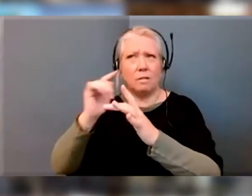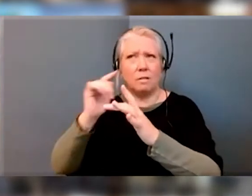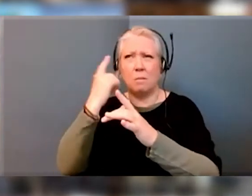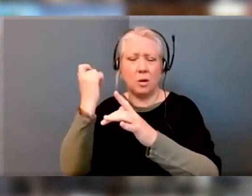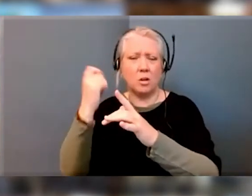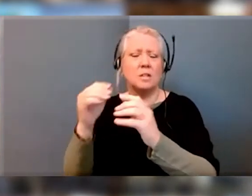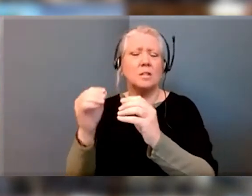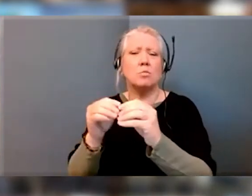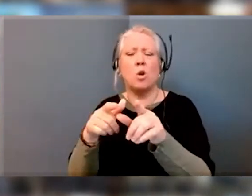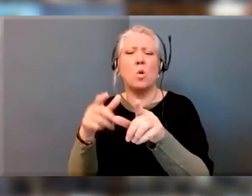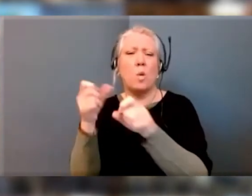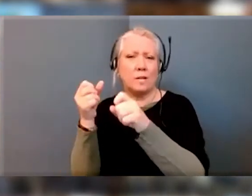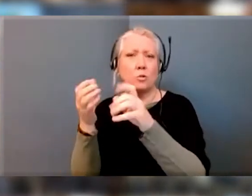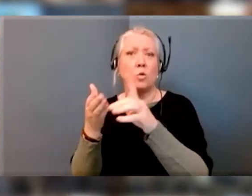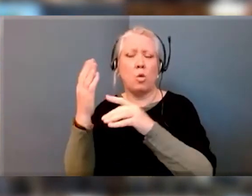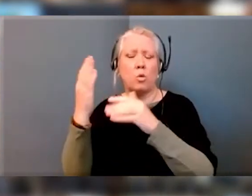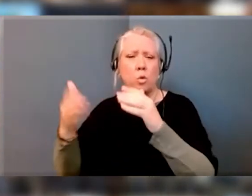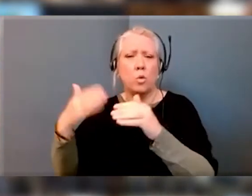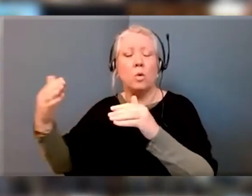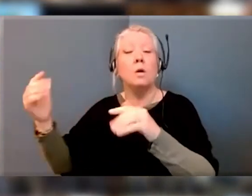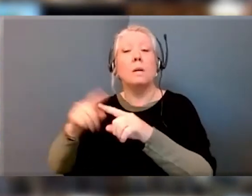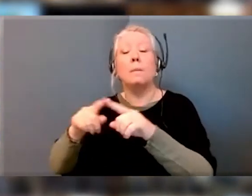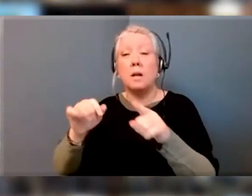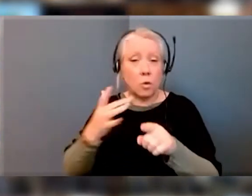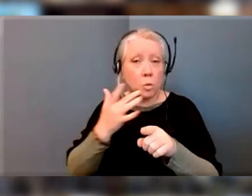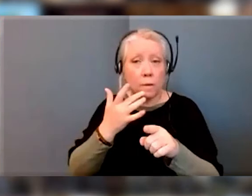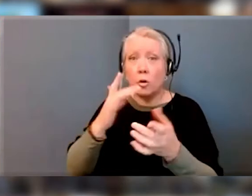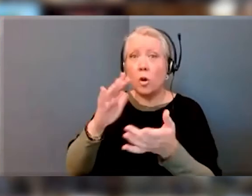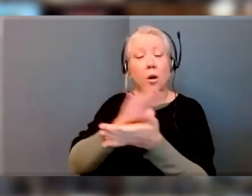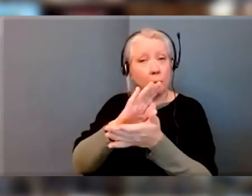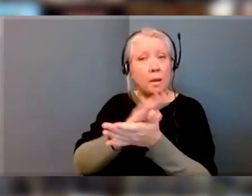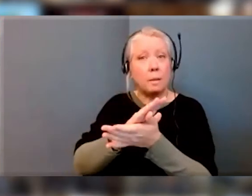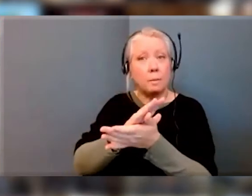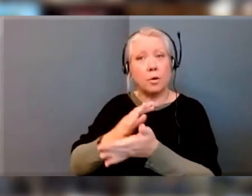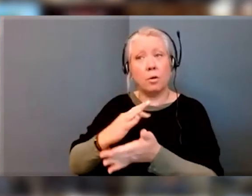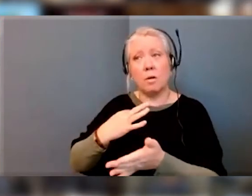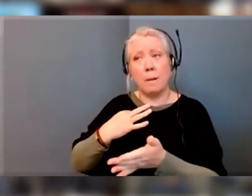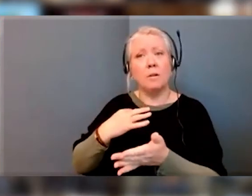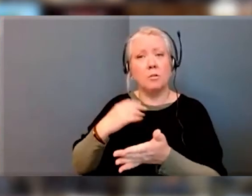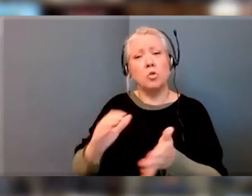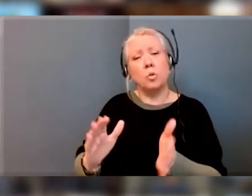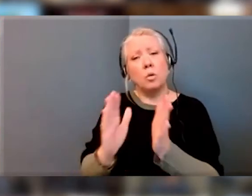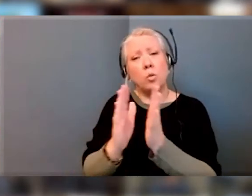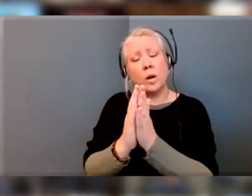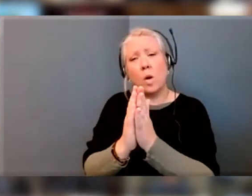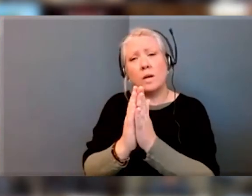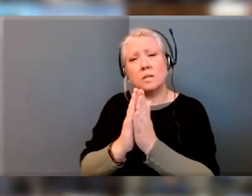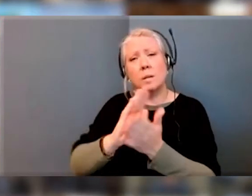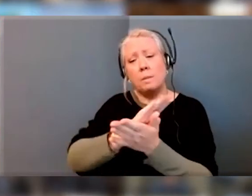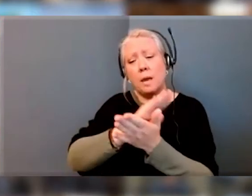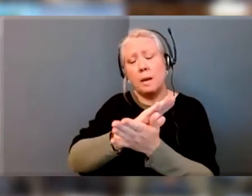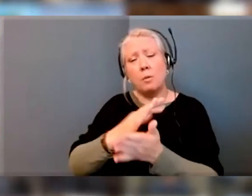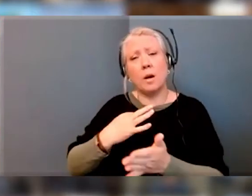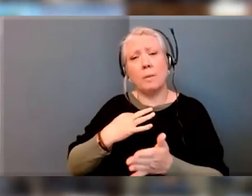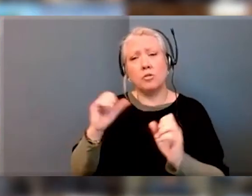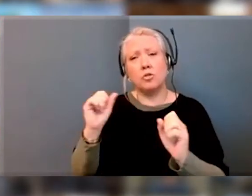paper application to mail into us if you prefer. You can reach out to us at